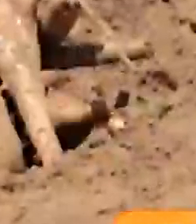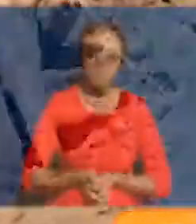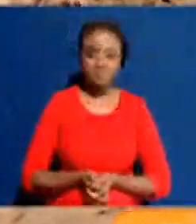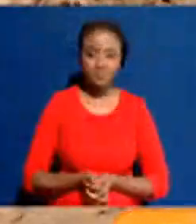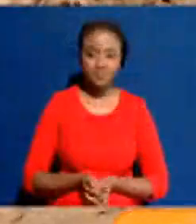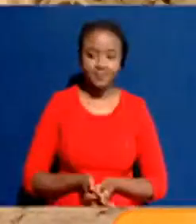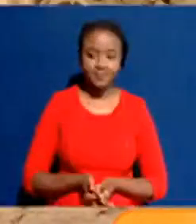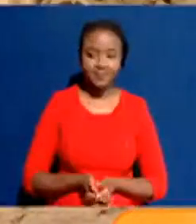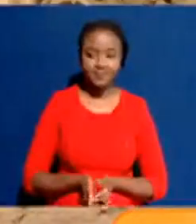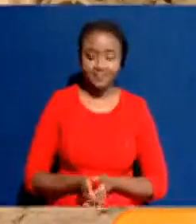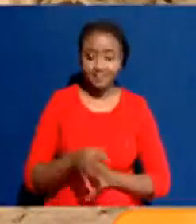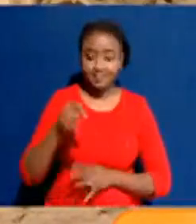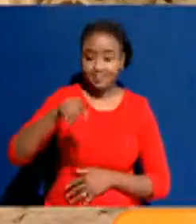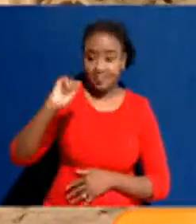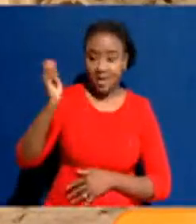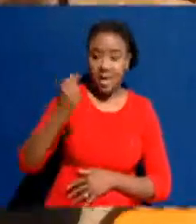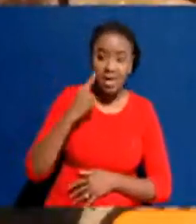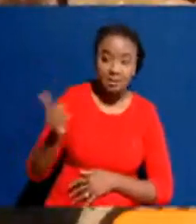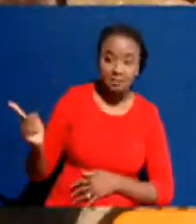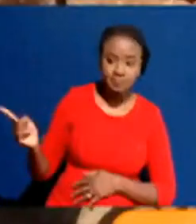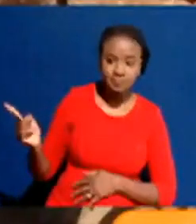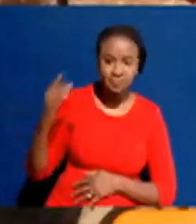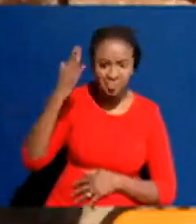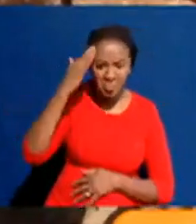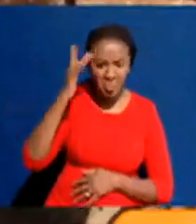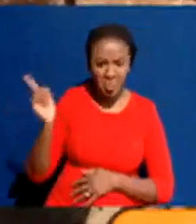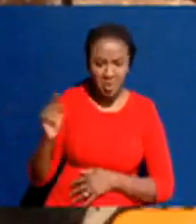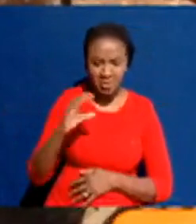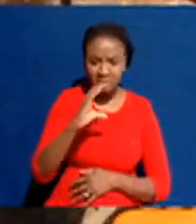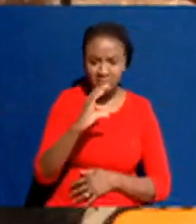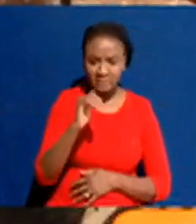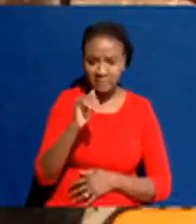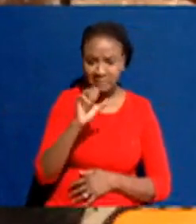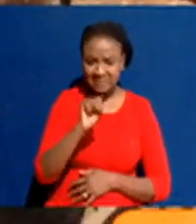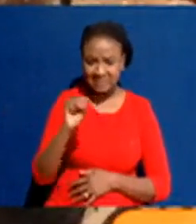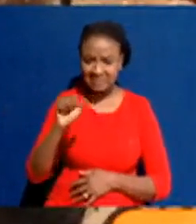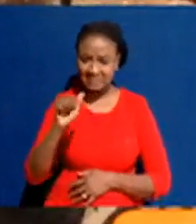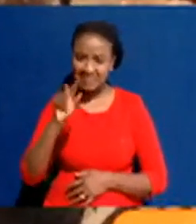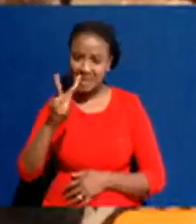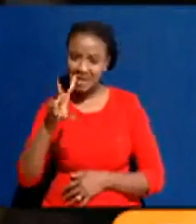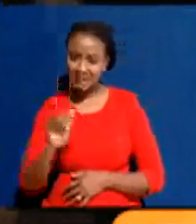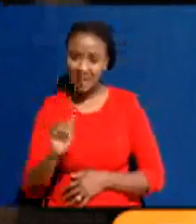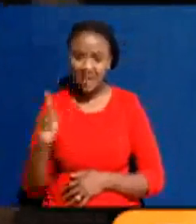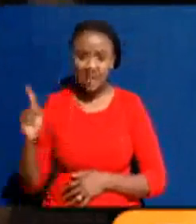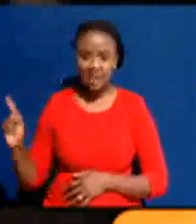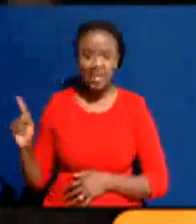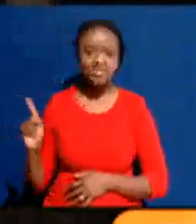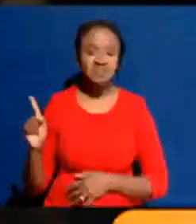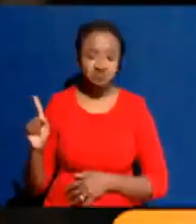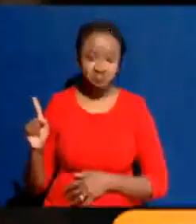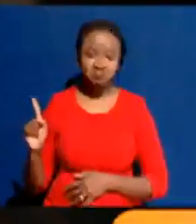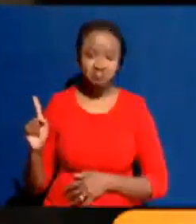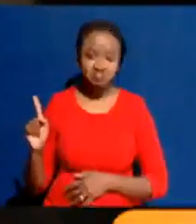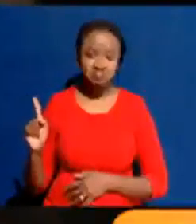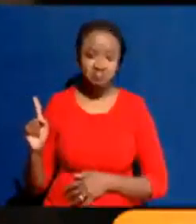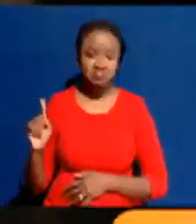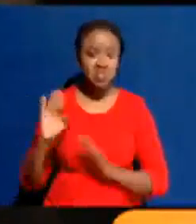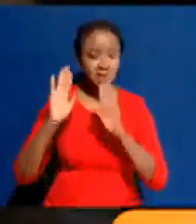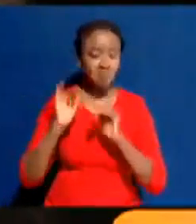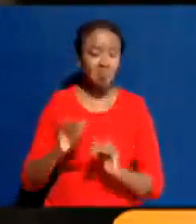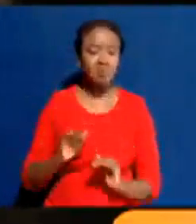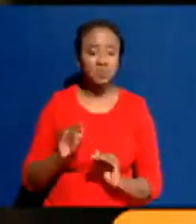In Kenya, cassava represents the second most important root crop after the Irish potato.